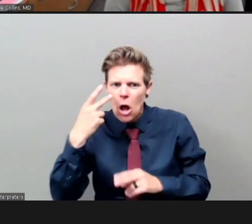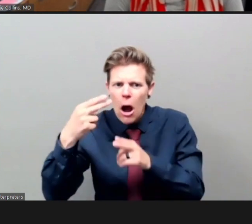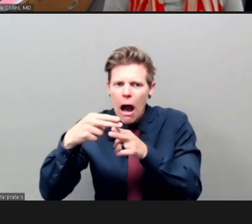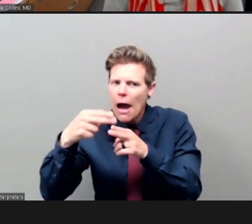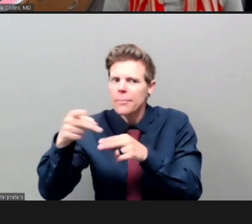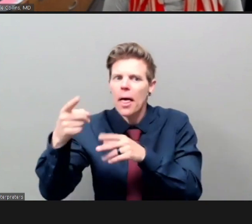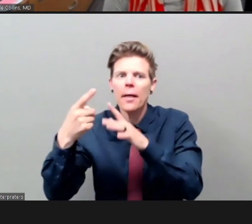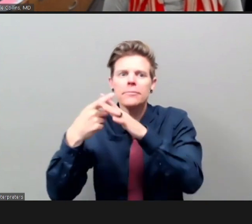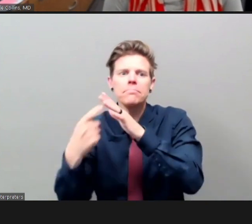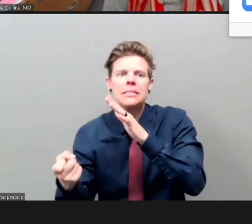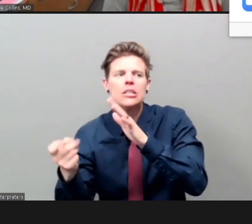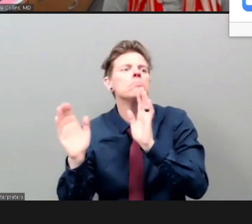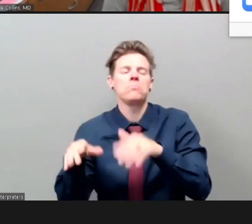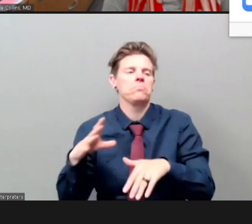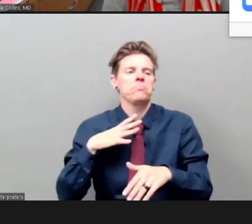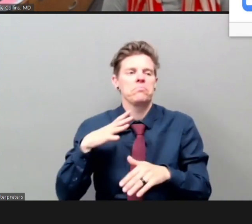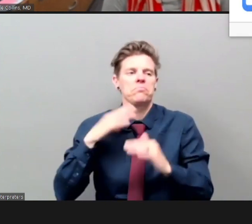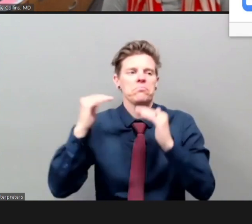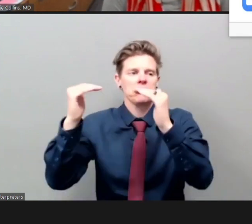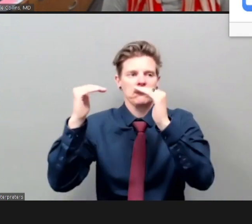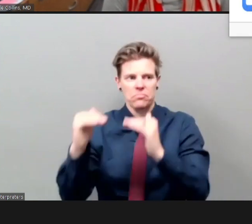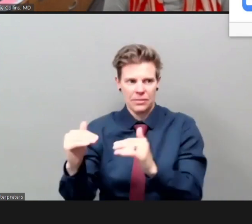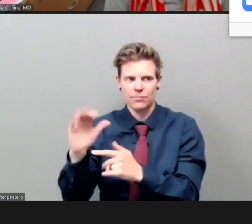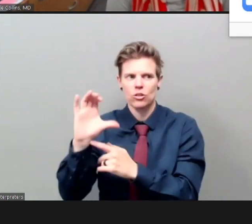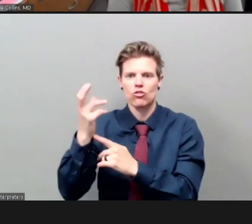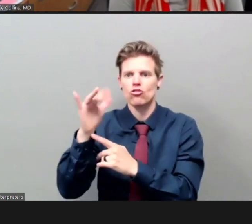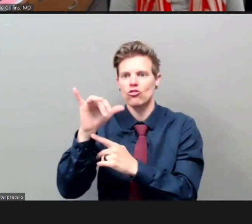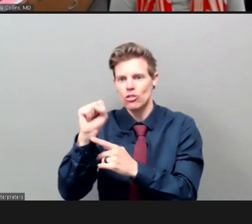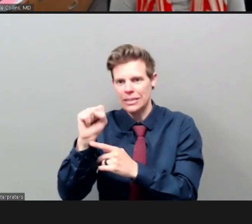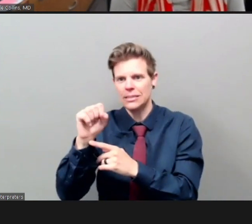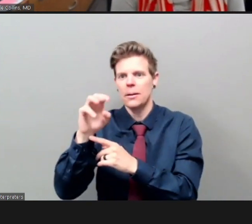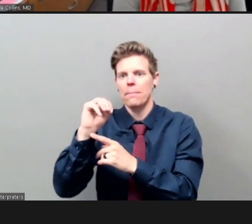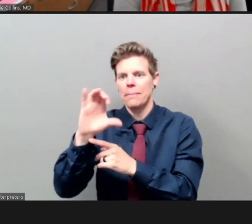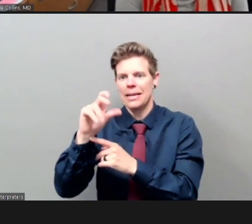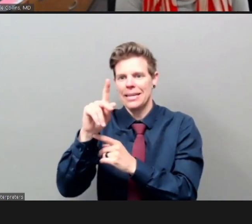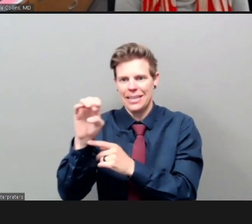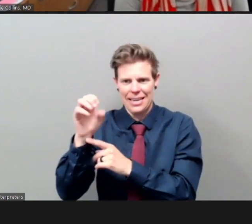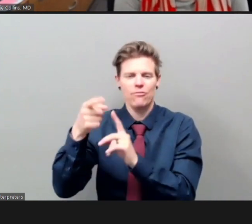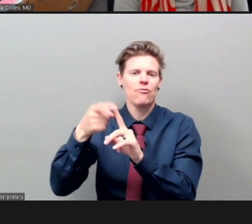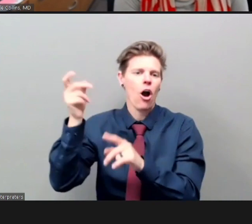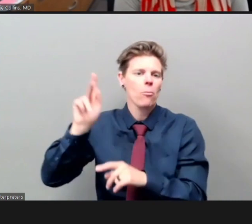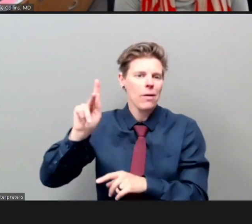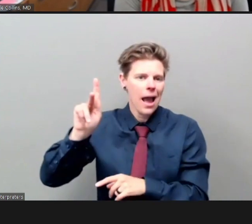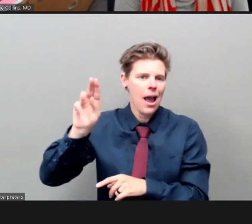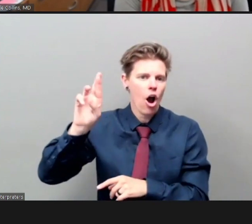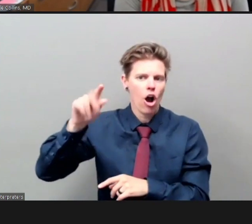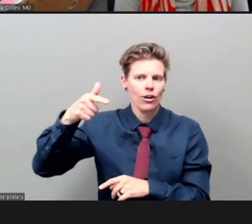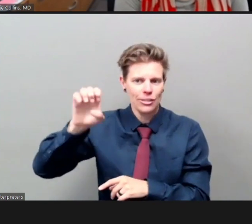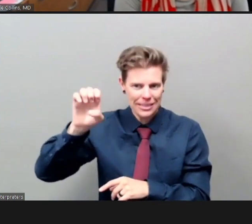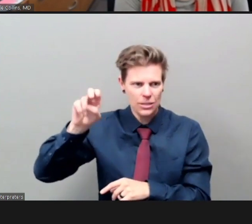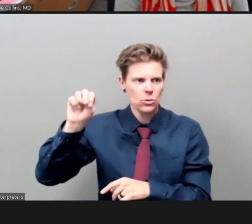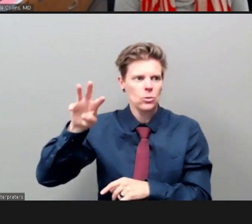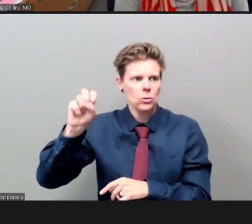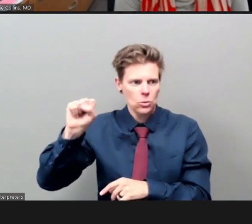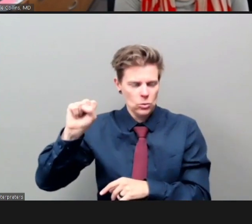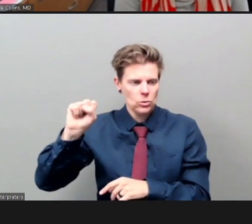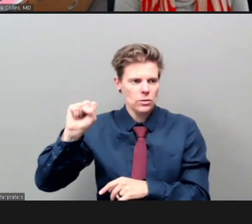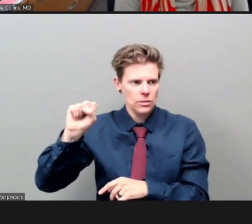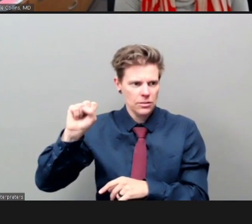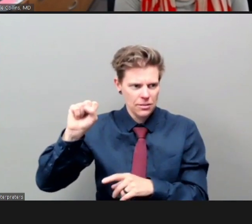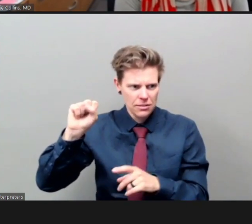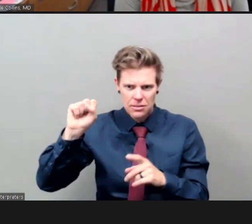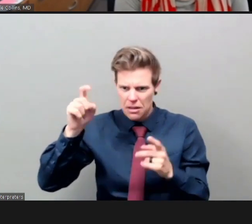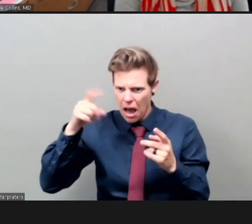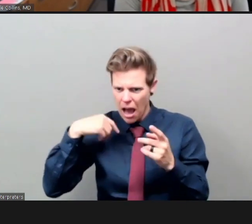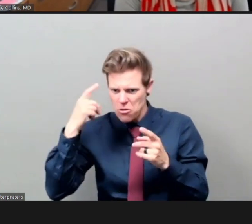go to back to Chris McKee with KRQE, and I have one more immediate person who has a question but isn't showing up, so let me work